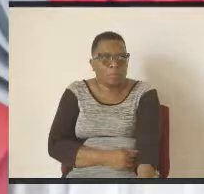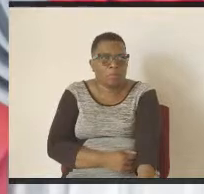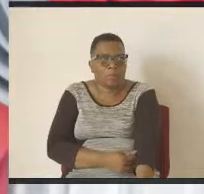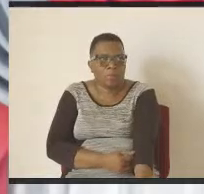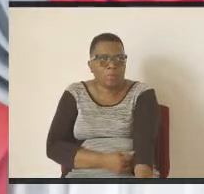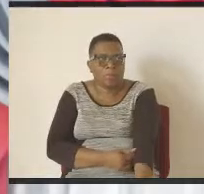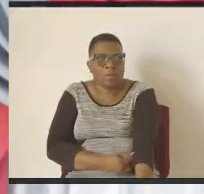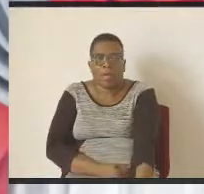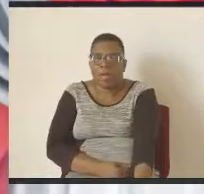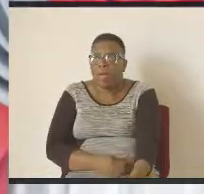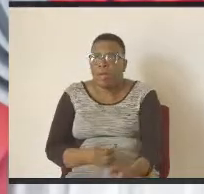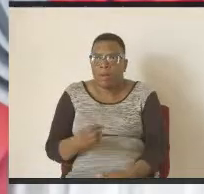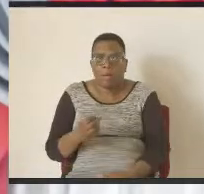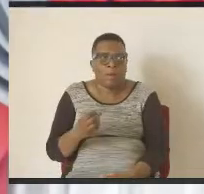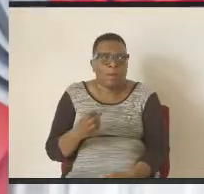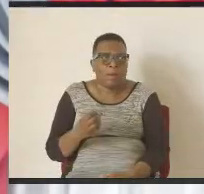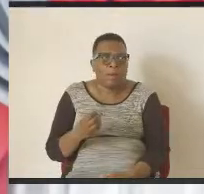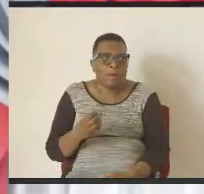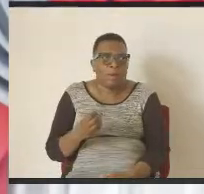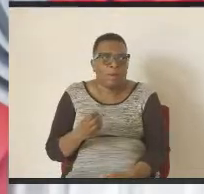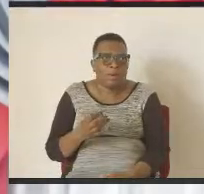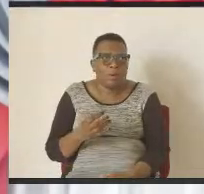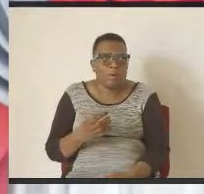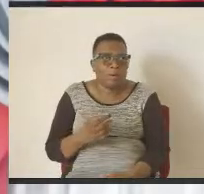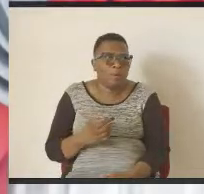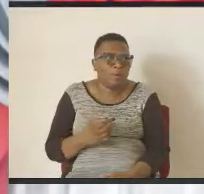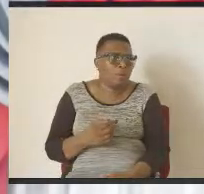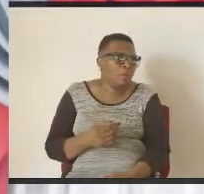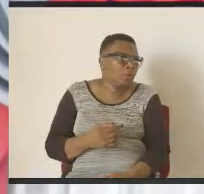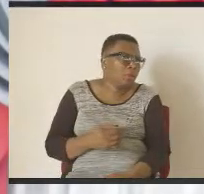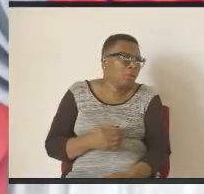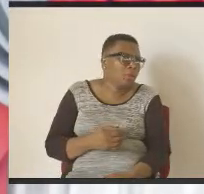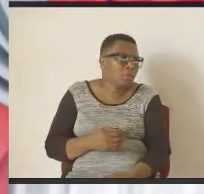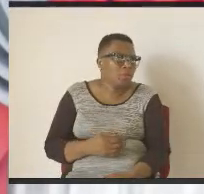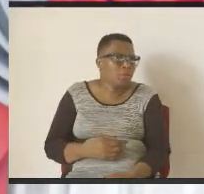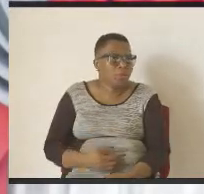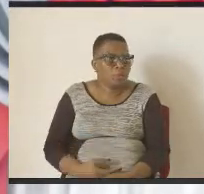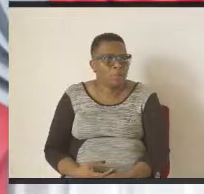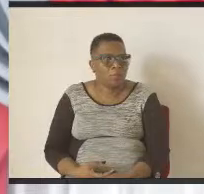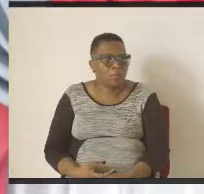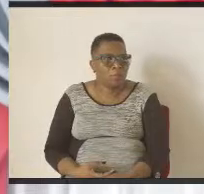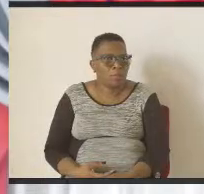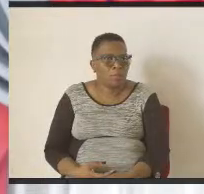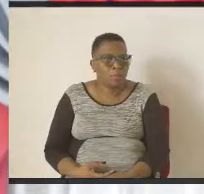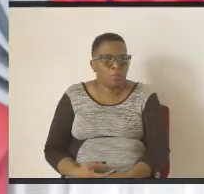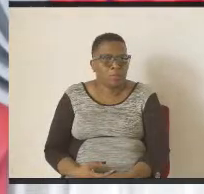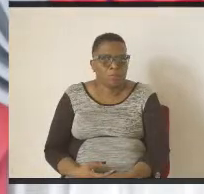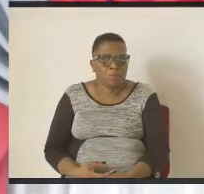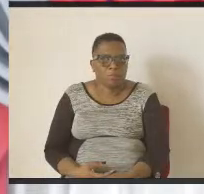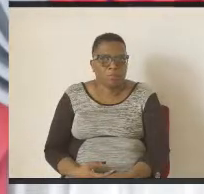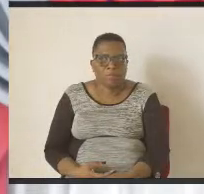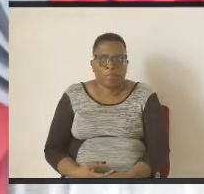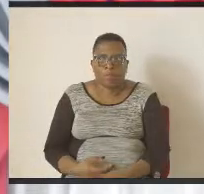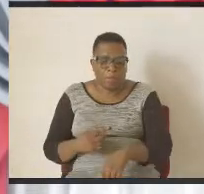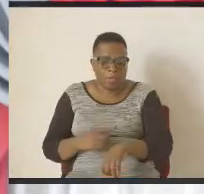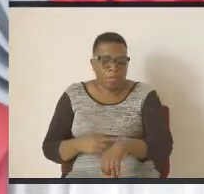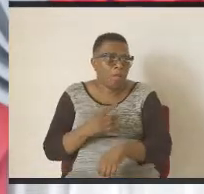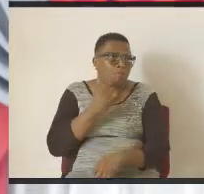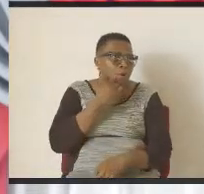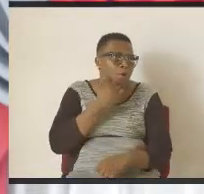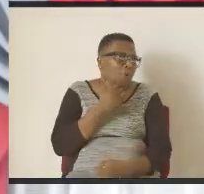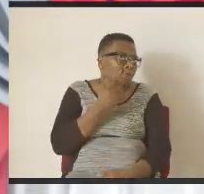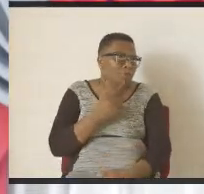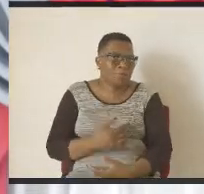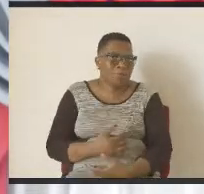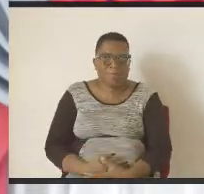said. I want to make sure I know the time. That watch, that clock is misleading. All right? It